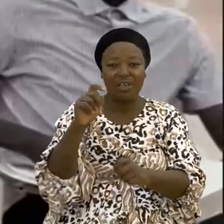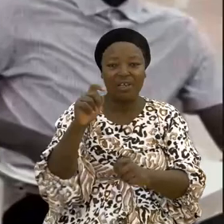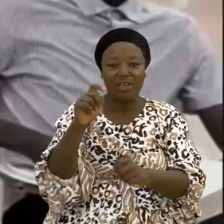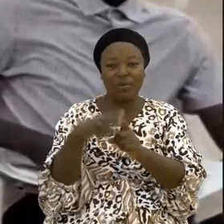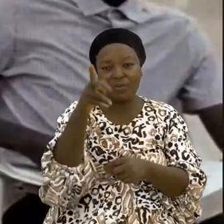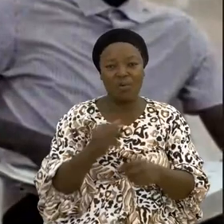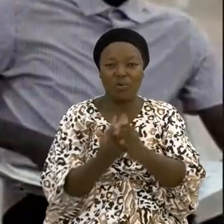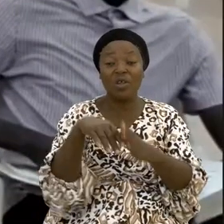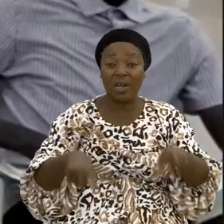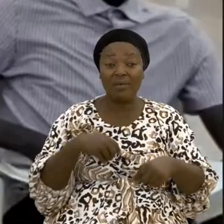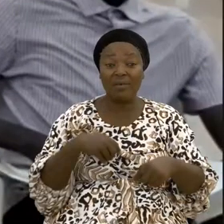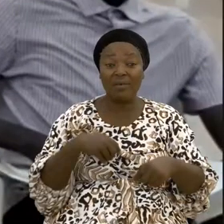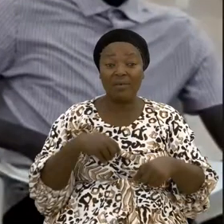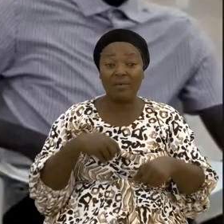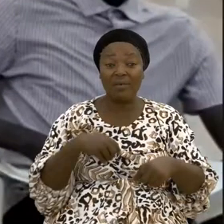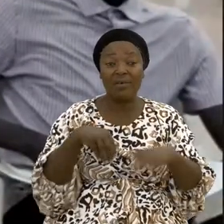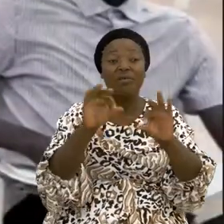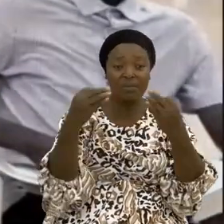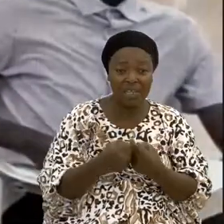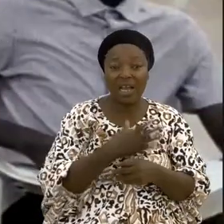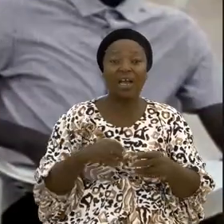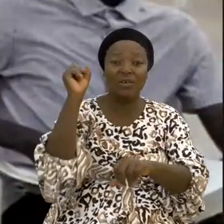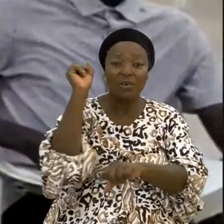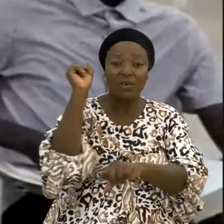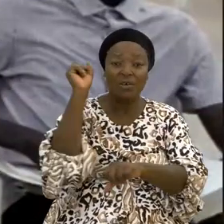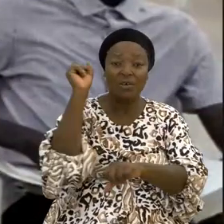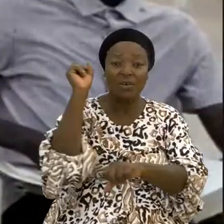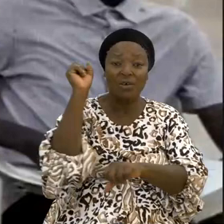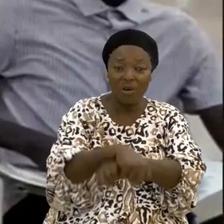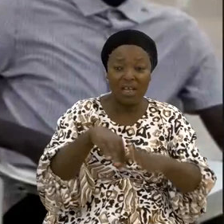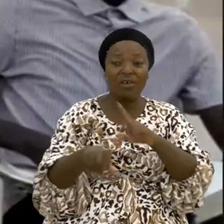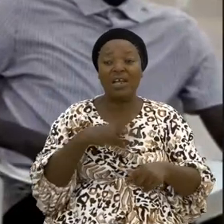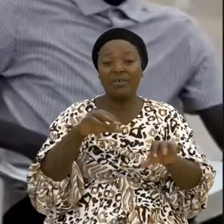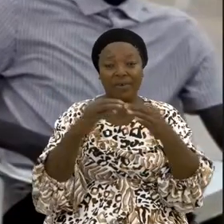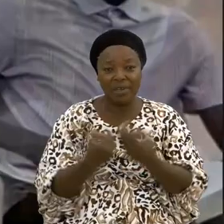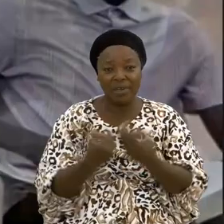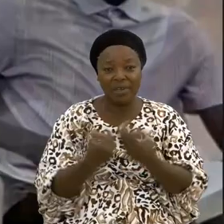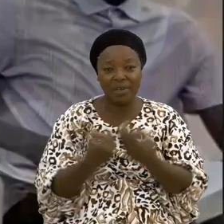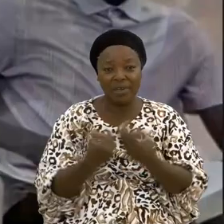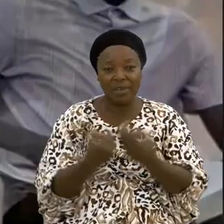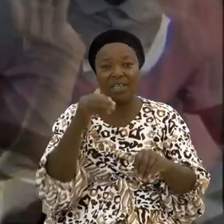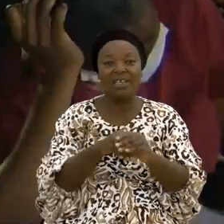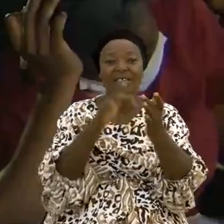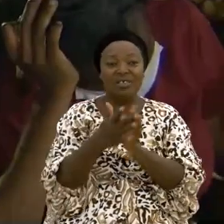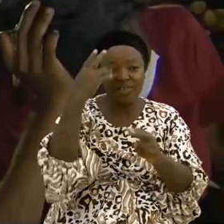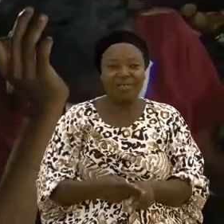life, in your family, will prevail in your life and family in Jesus'